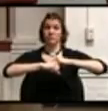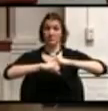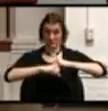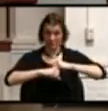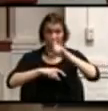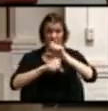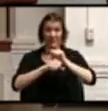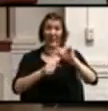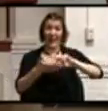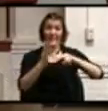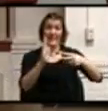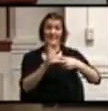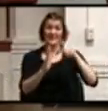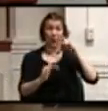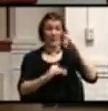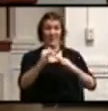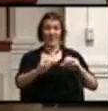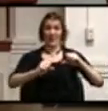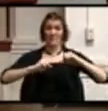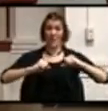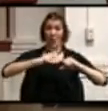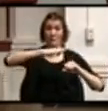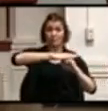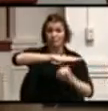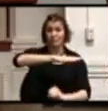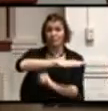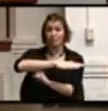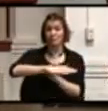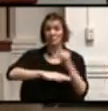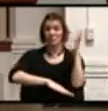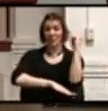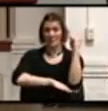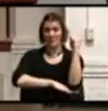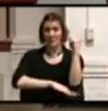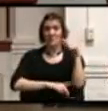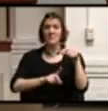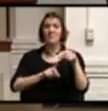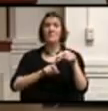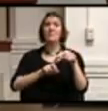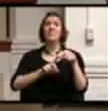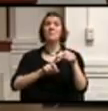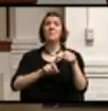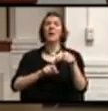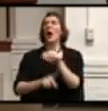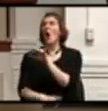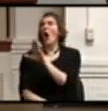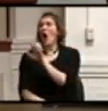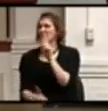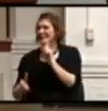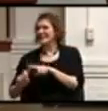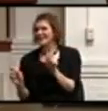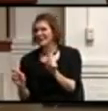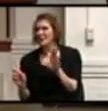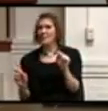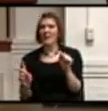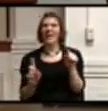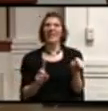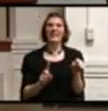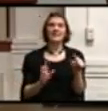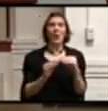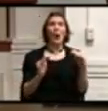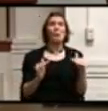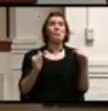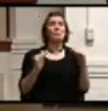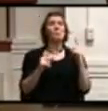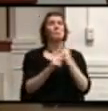you would do, say, in a not so much an office building, maybe something a little bit higher than an office